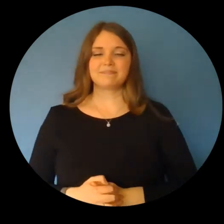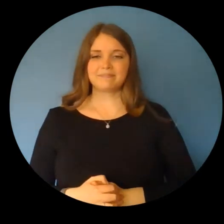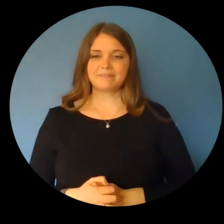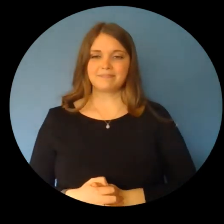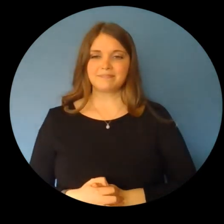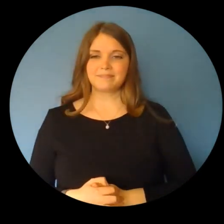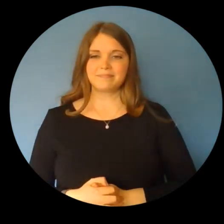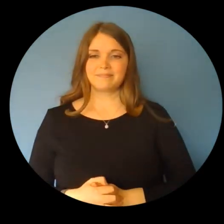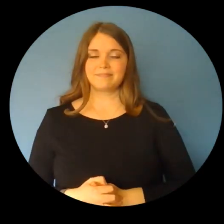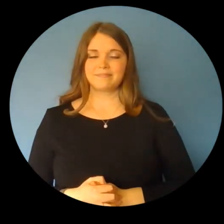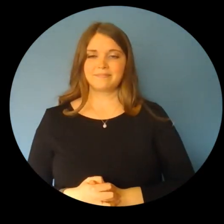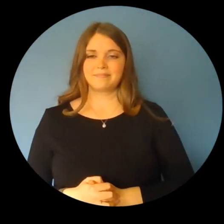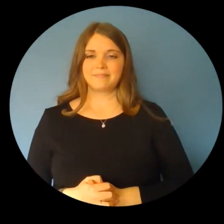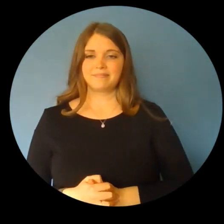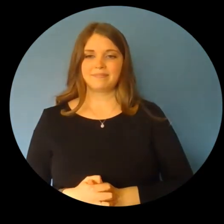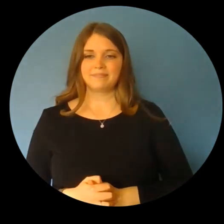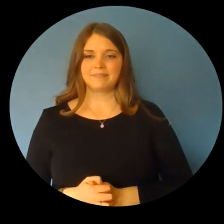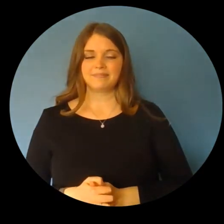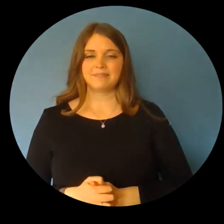All right.